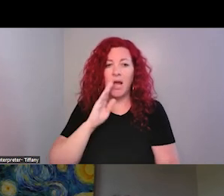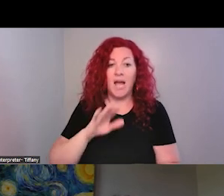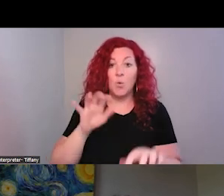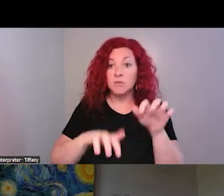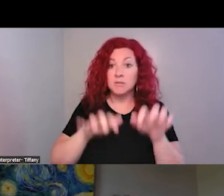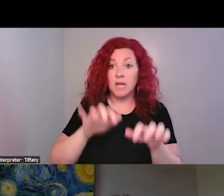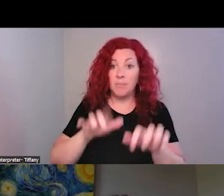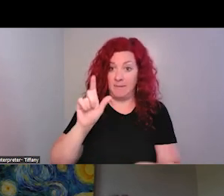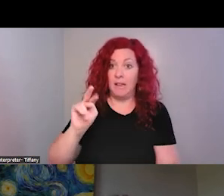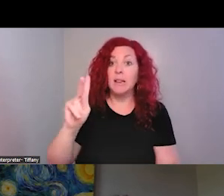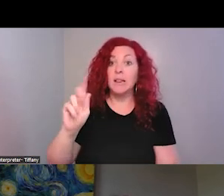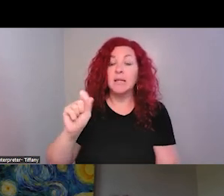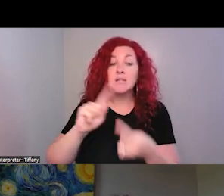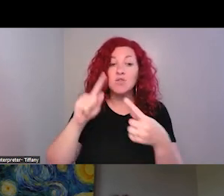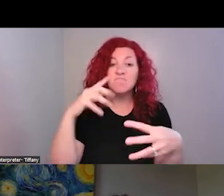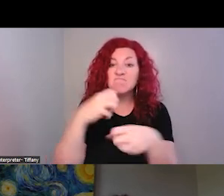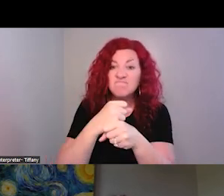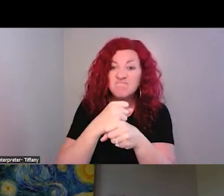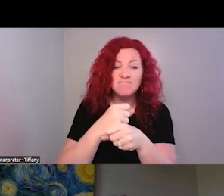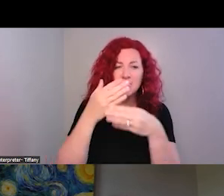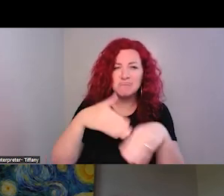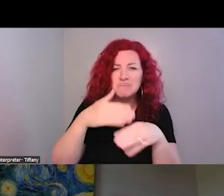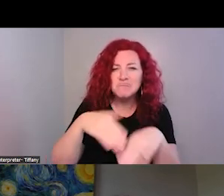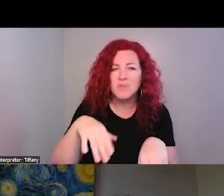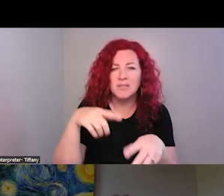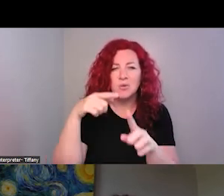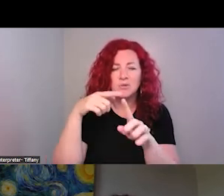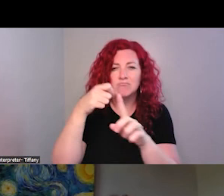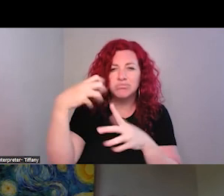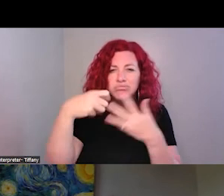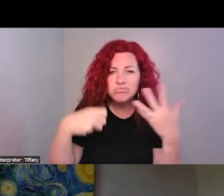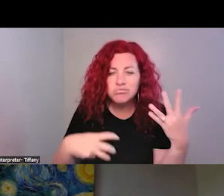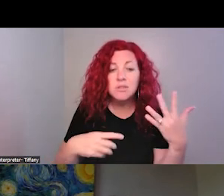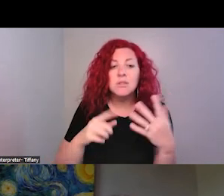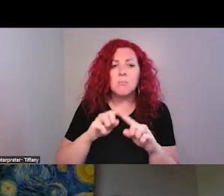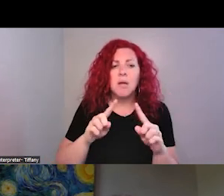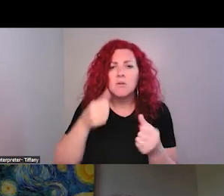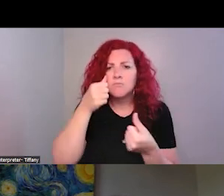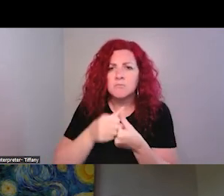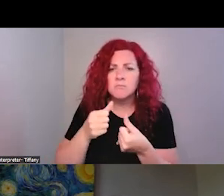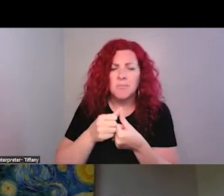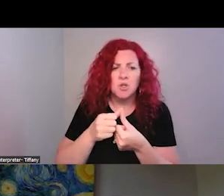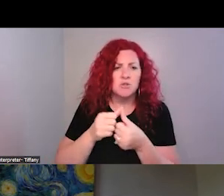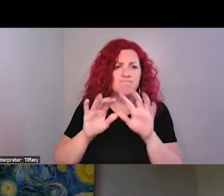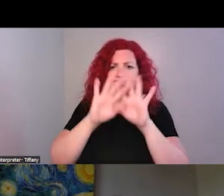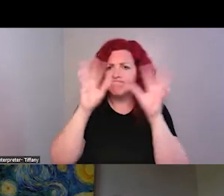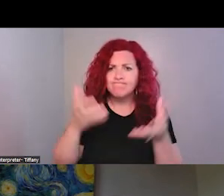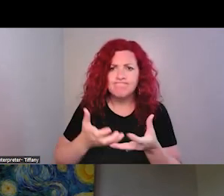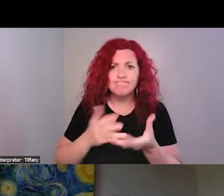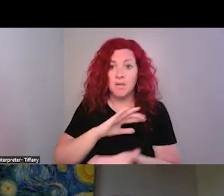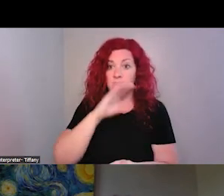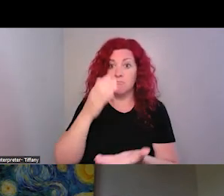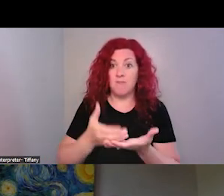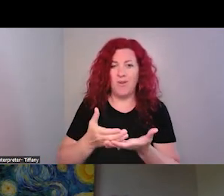the summaries of the different breakdowns in this House bill, but just something to keep in mind that the overall amounts will likely